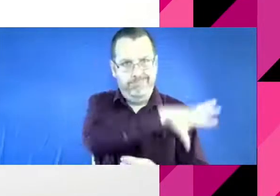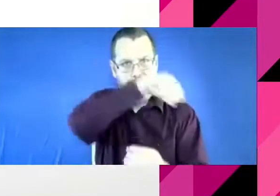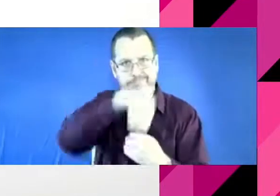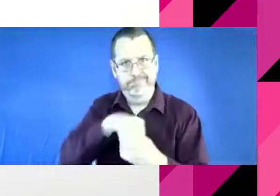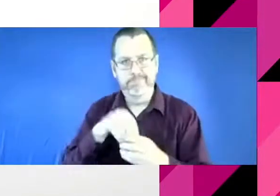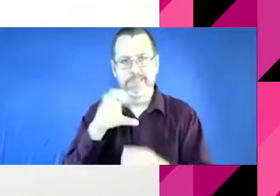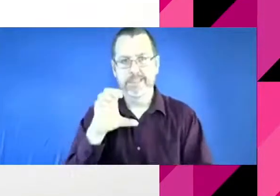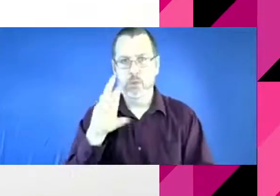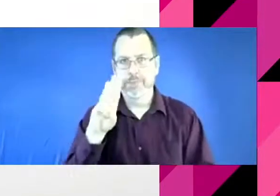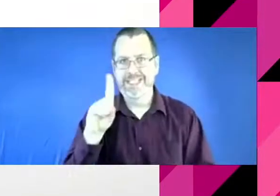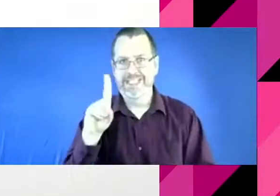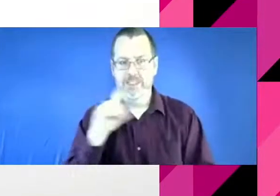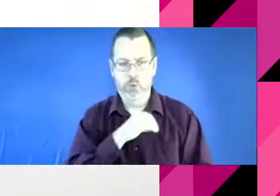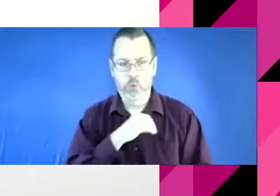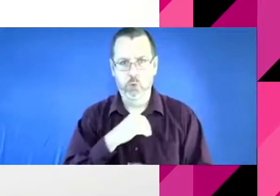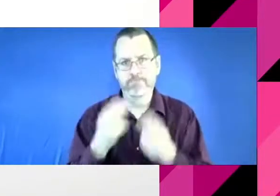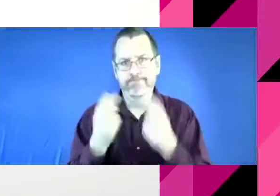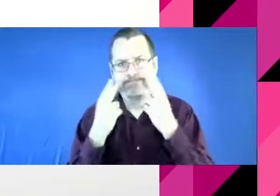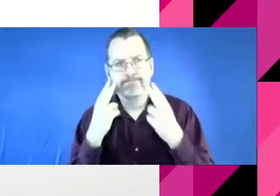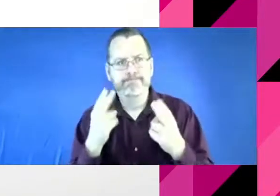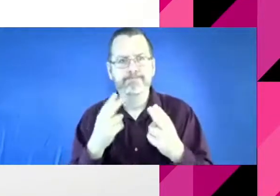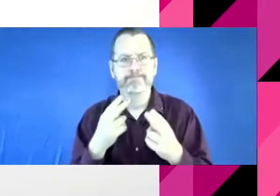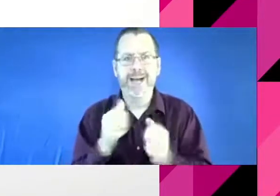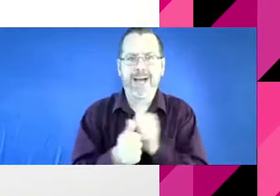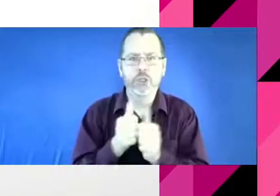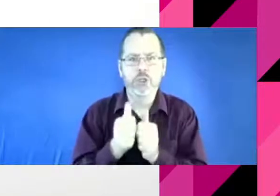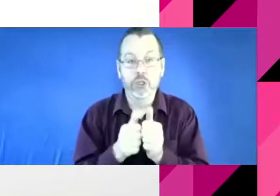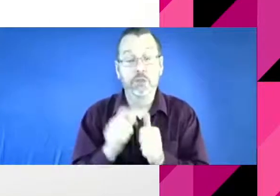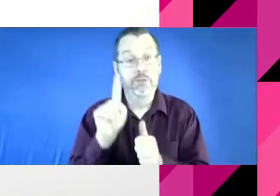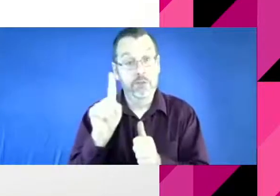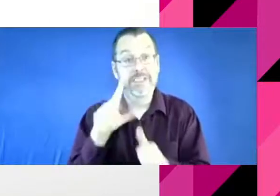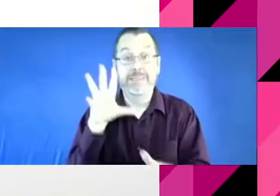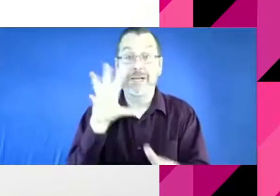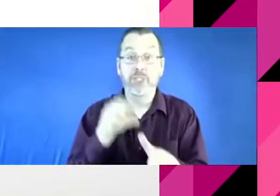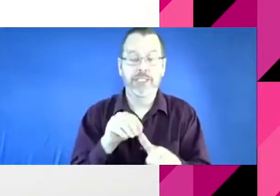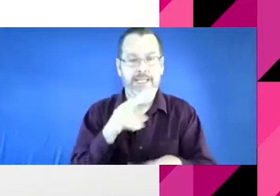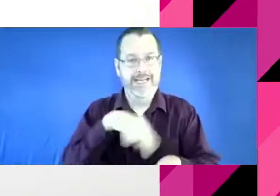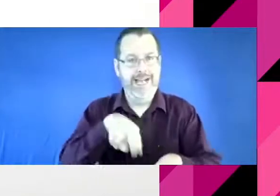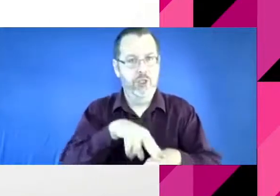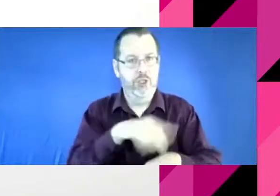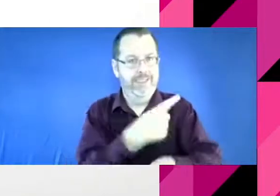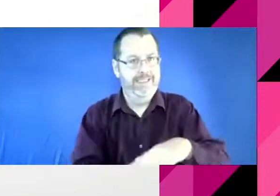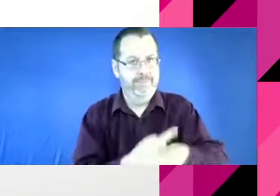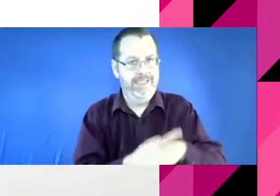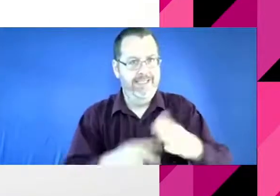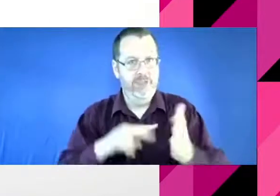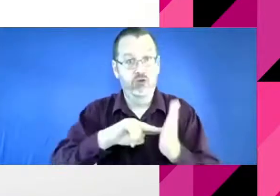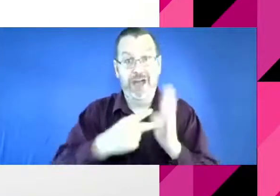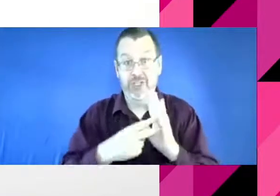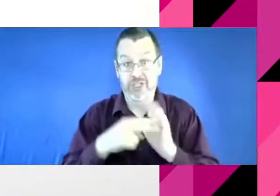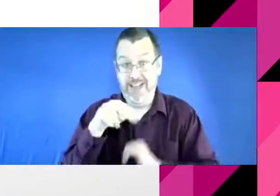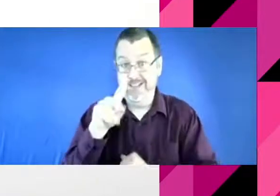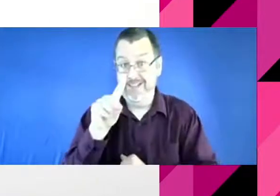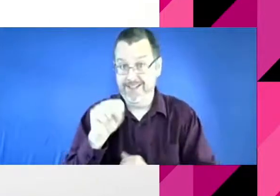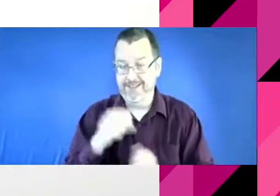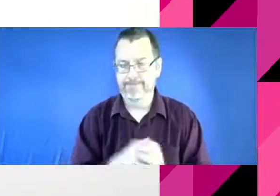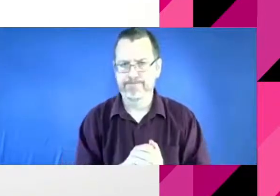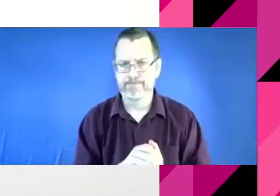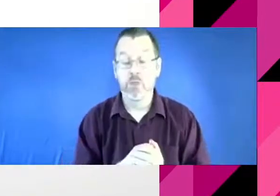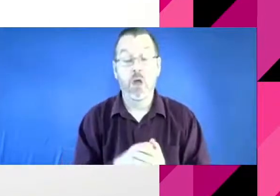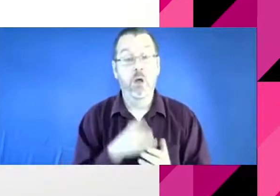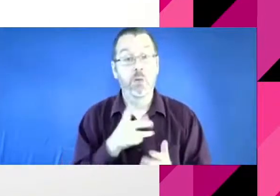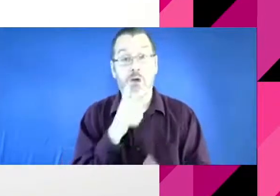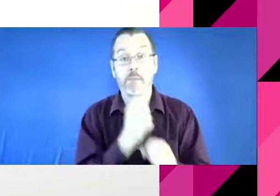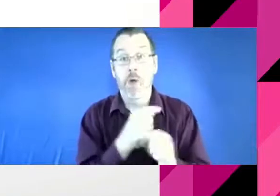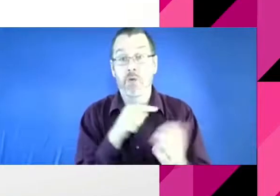particular the National Disability Strategy, which will be the focus of my remarks this morning. Before turning to the strategy, I need to give you